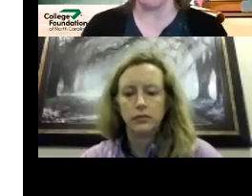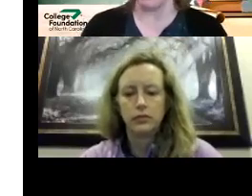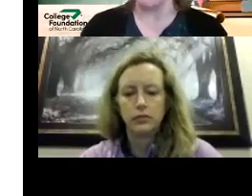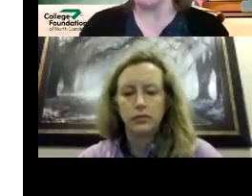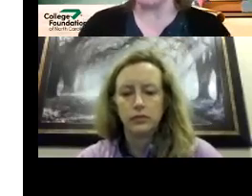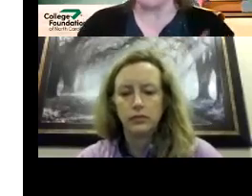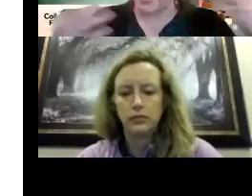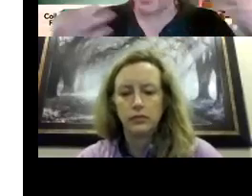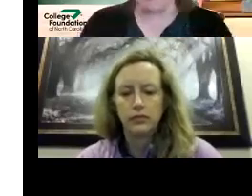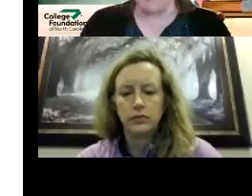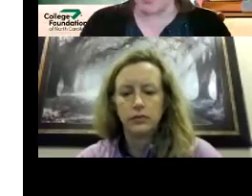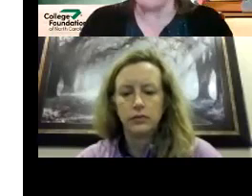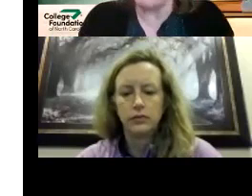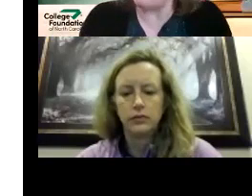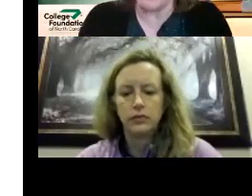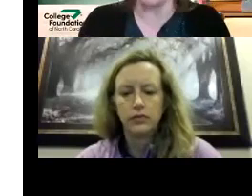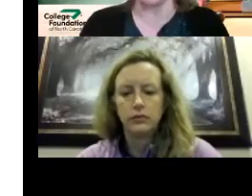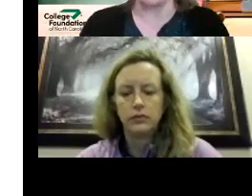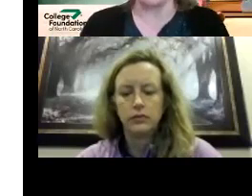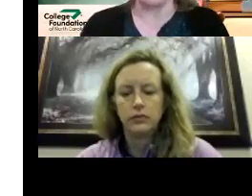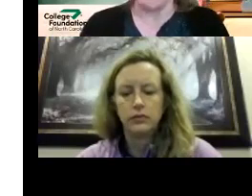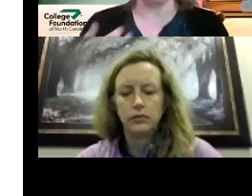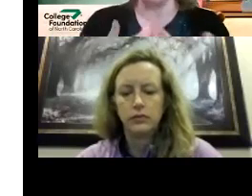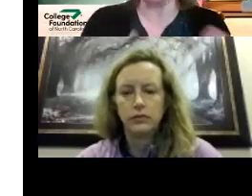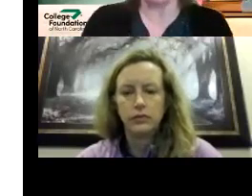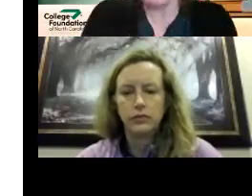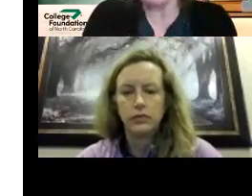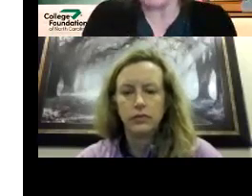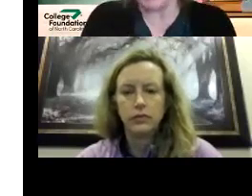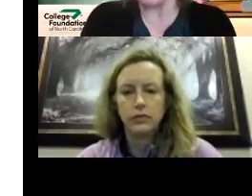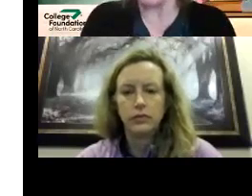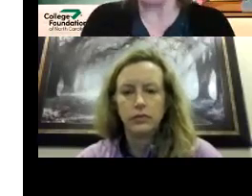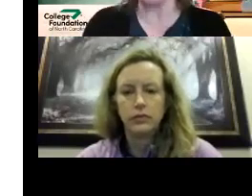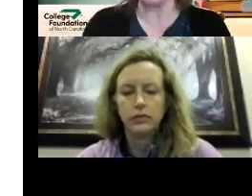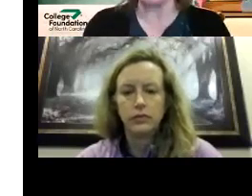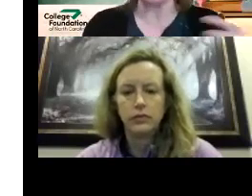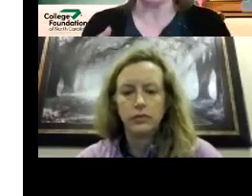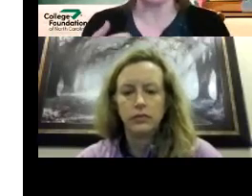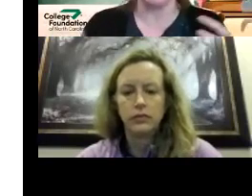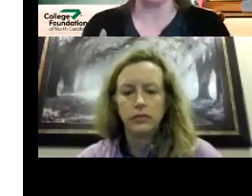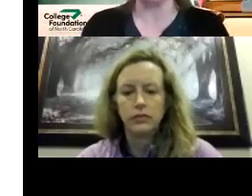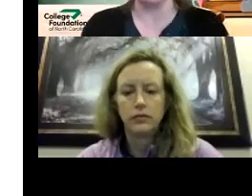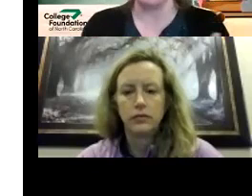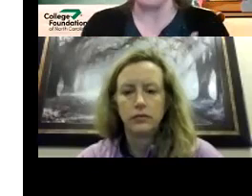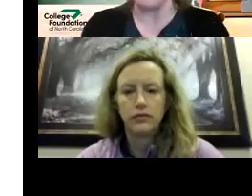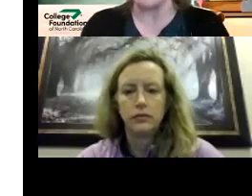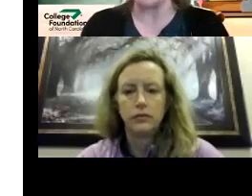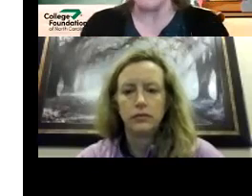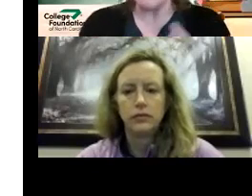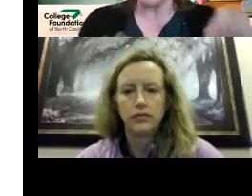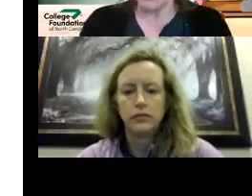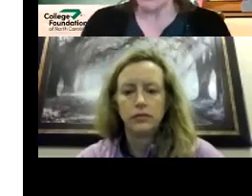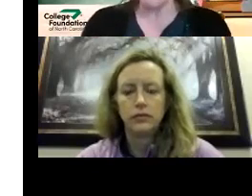qualify for, you know, a need-based aid from a private scholarship. So it can go a number of different